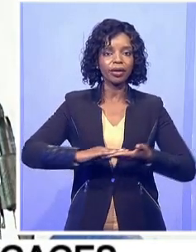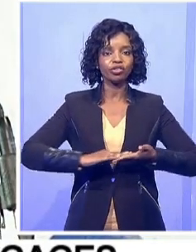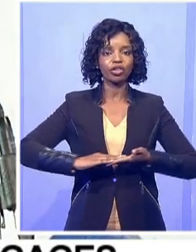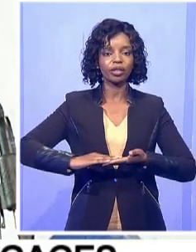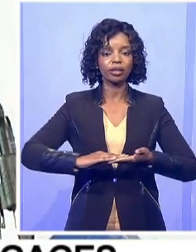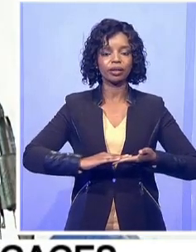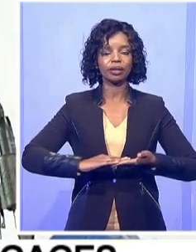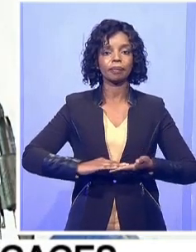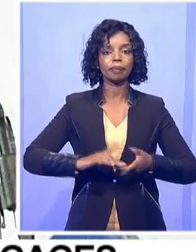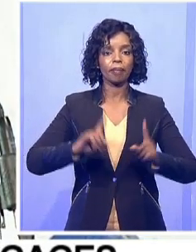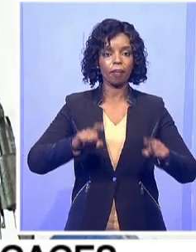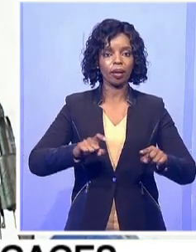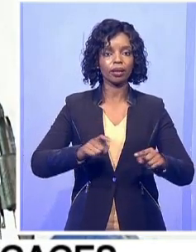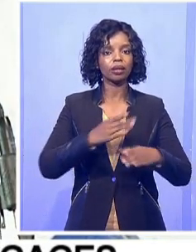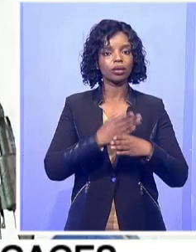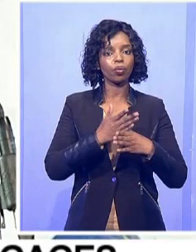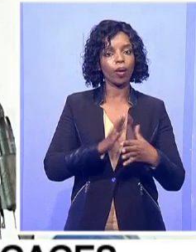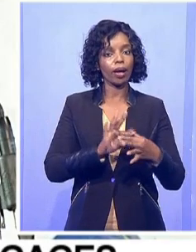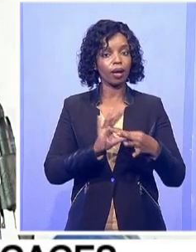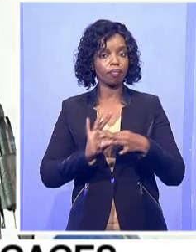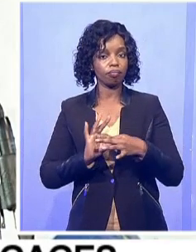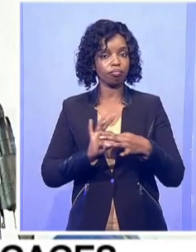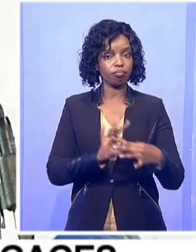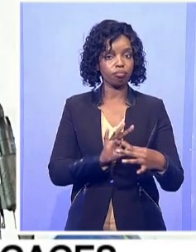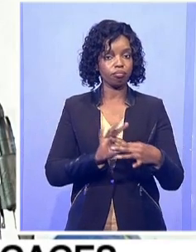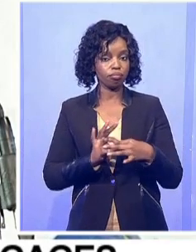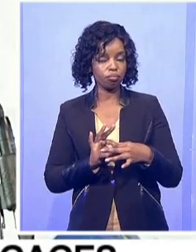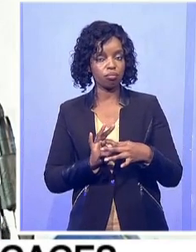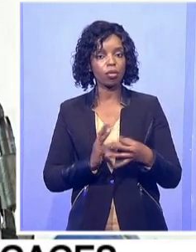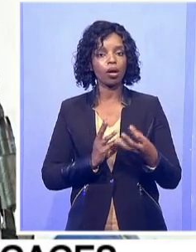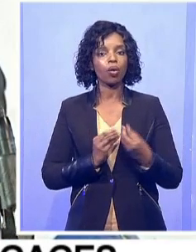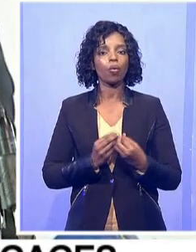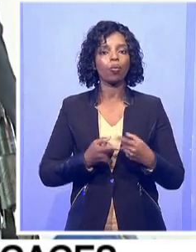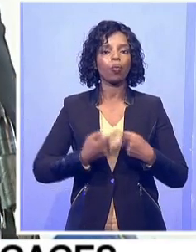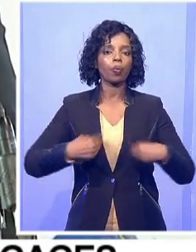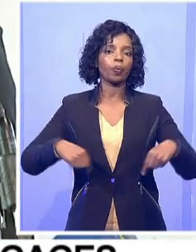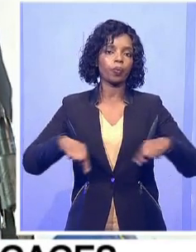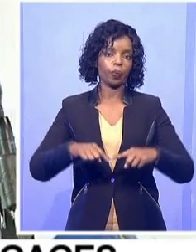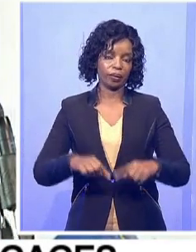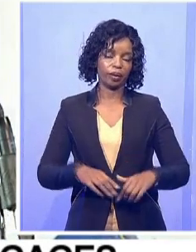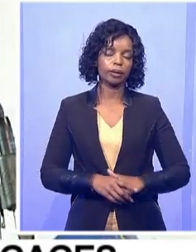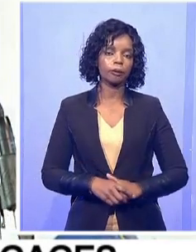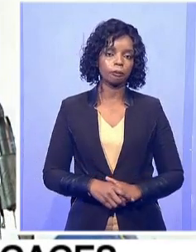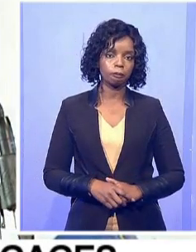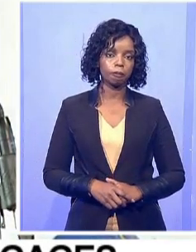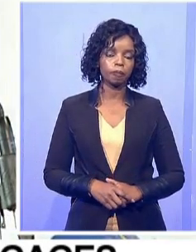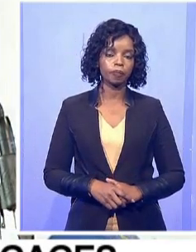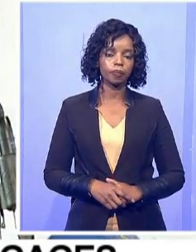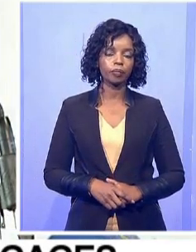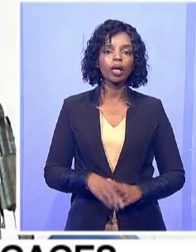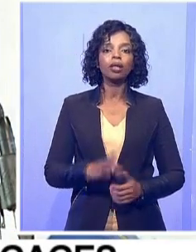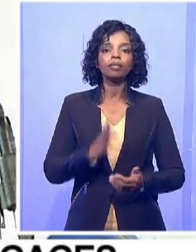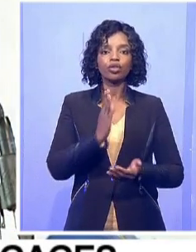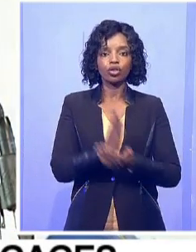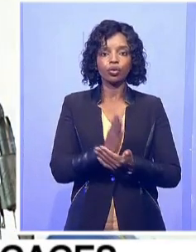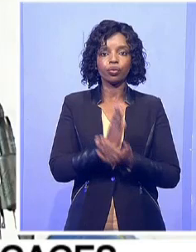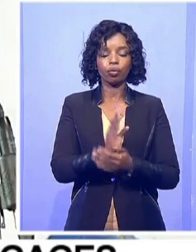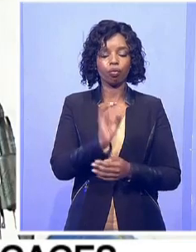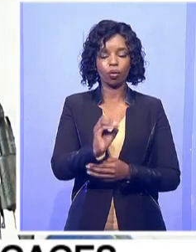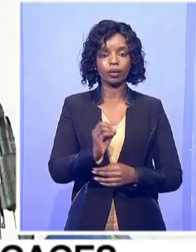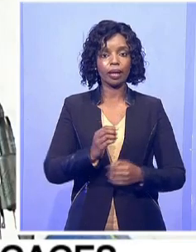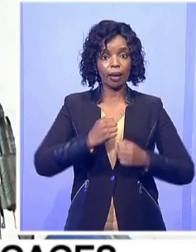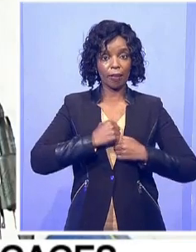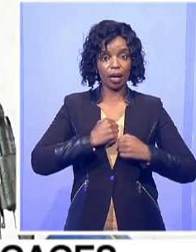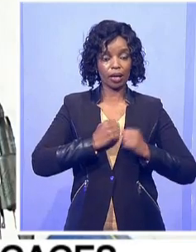to work together with us. And I can assure you, there is a clear determination from our